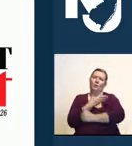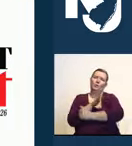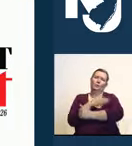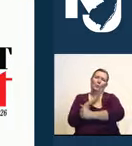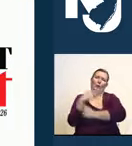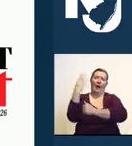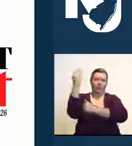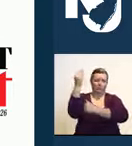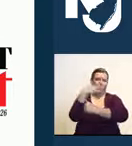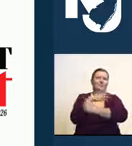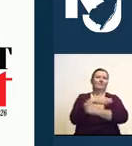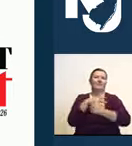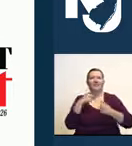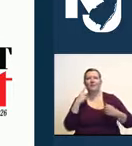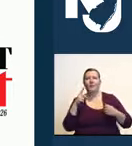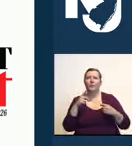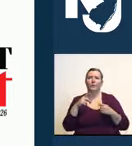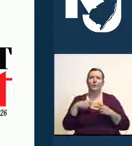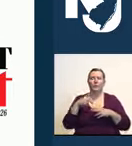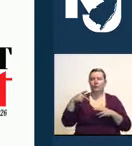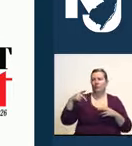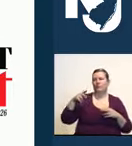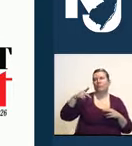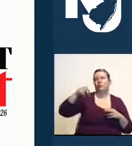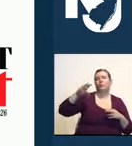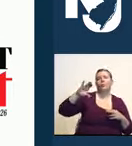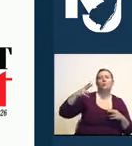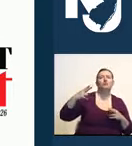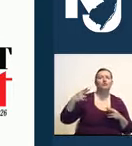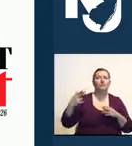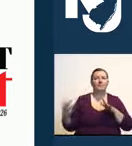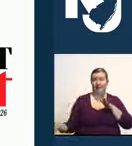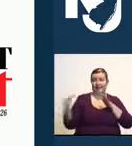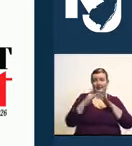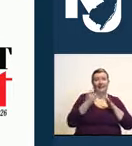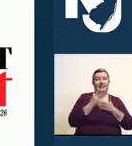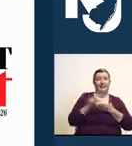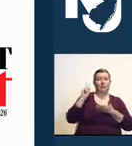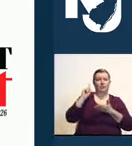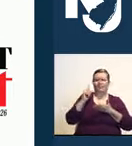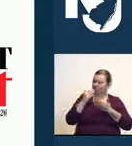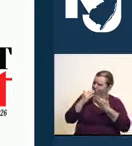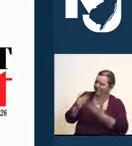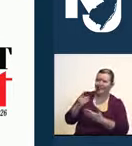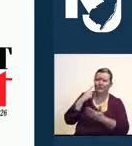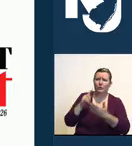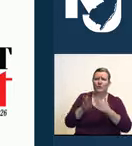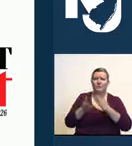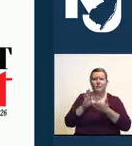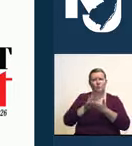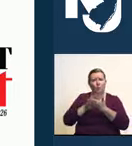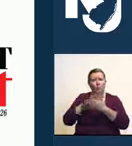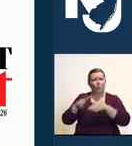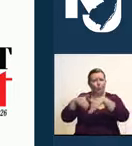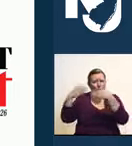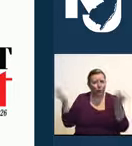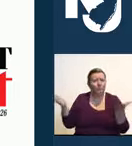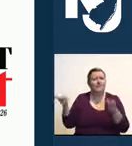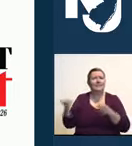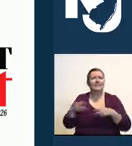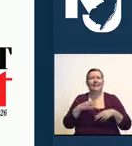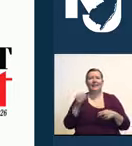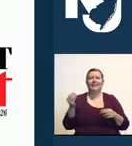main building. I caught up with Tim last week to thank him for keeping the Ducre School open and continuing its mission of inclusive